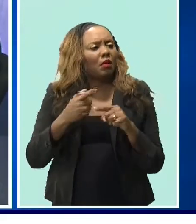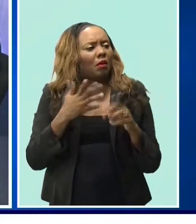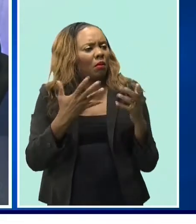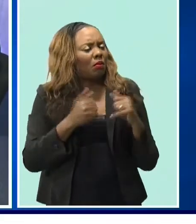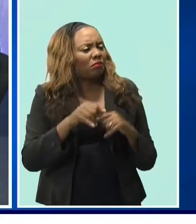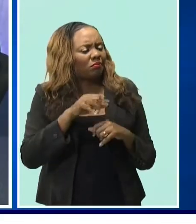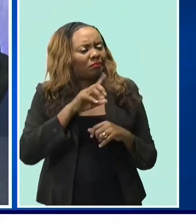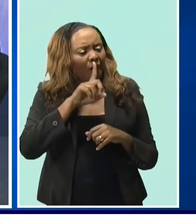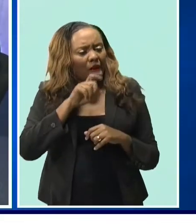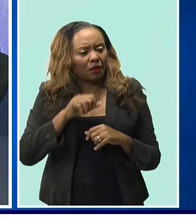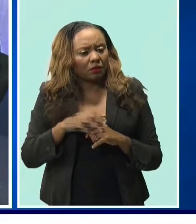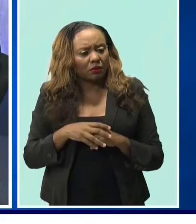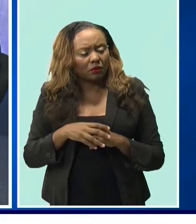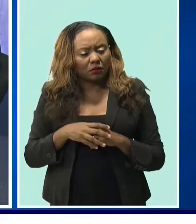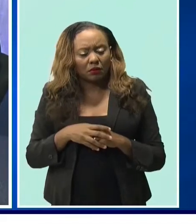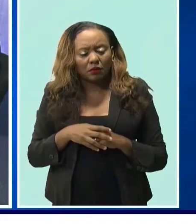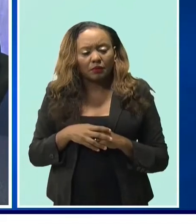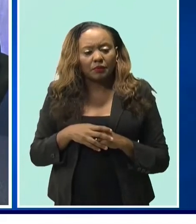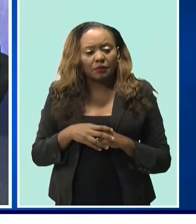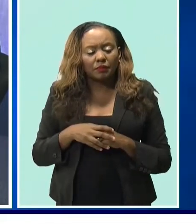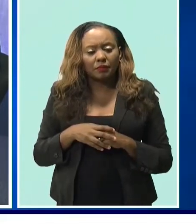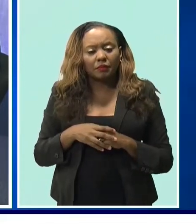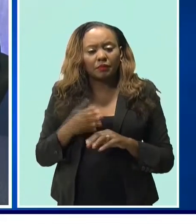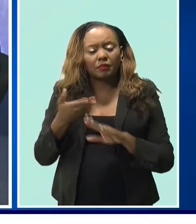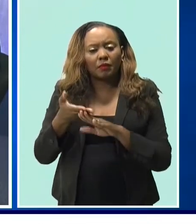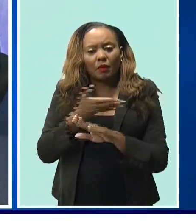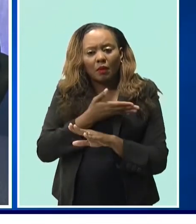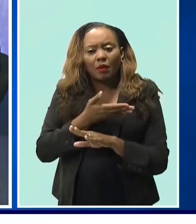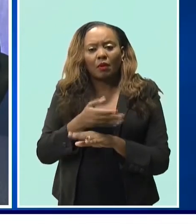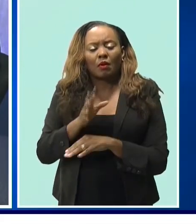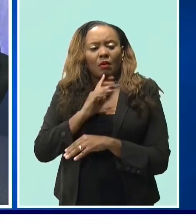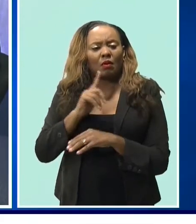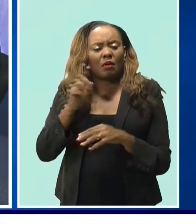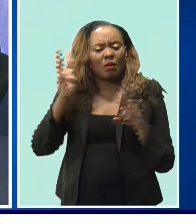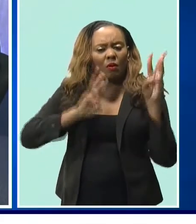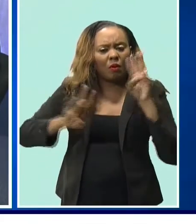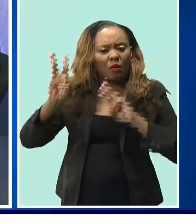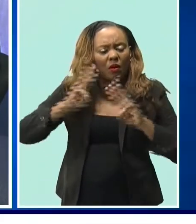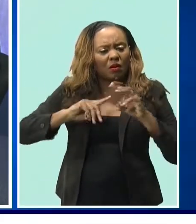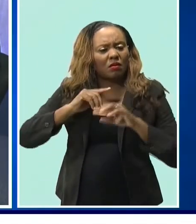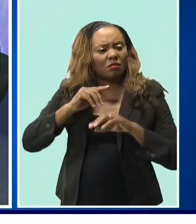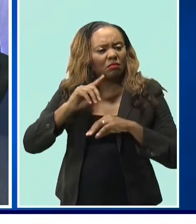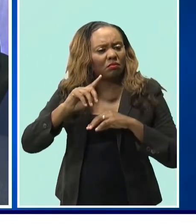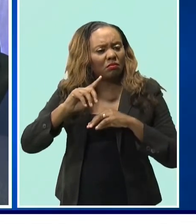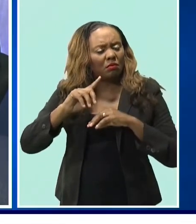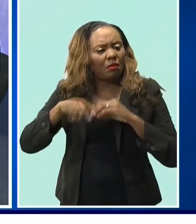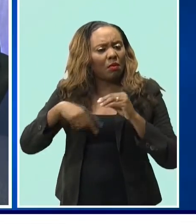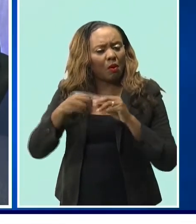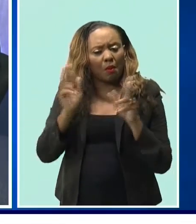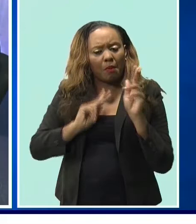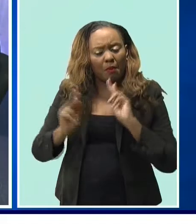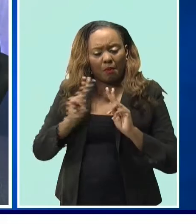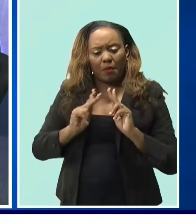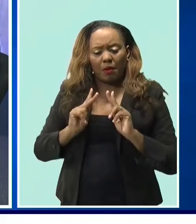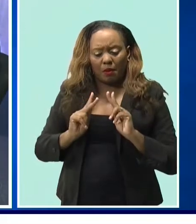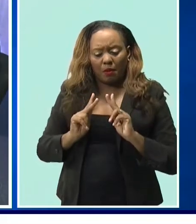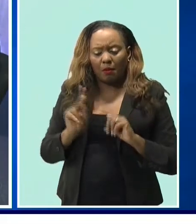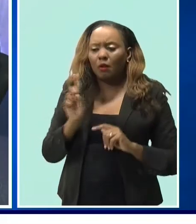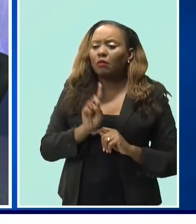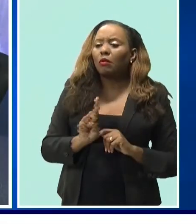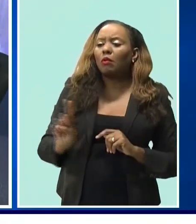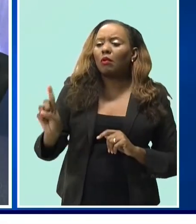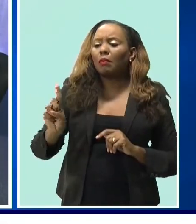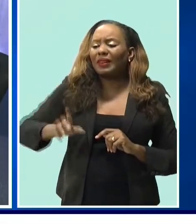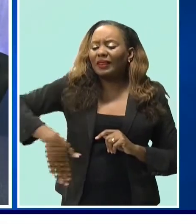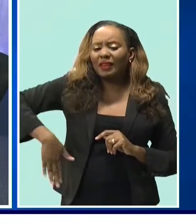this, Dr. Ford. When we were talking earlier, you said you were concerned about how late some people were presenting as well. That is a major issue. Yeah, it